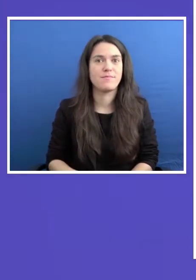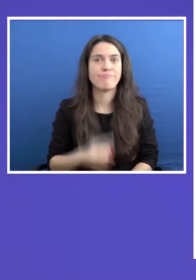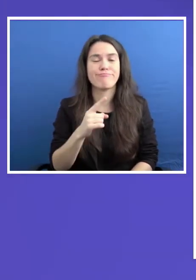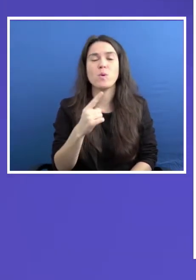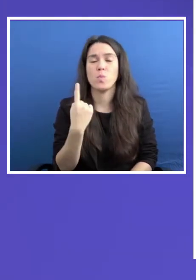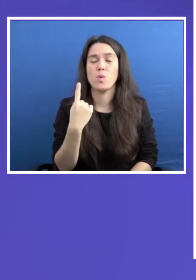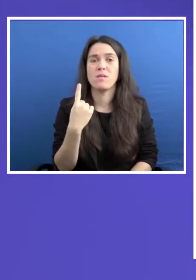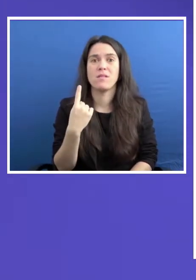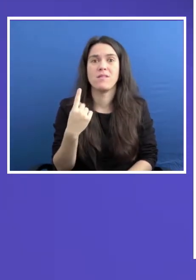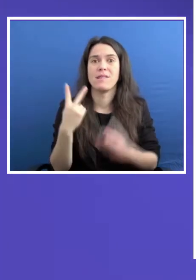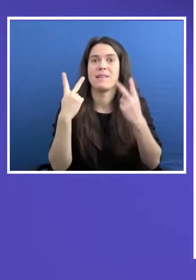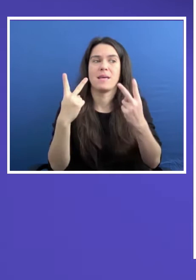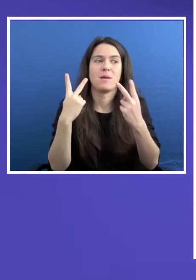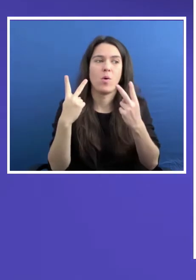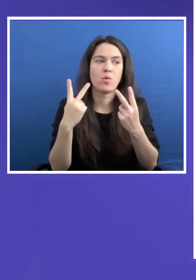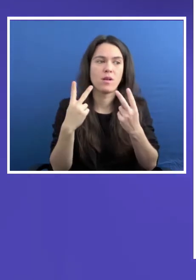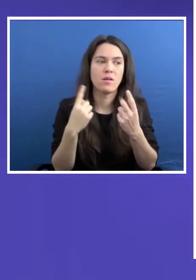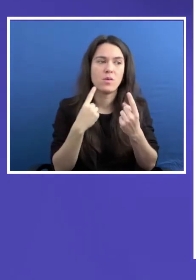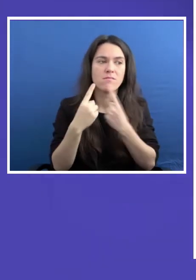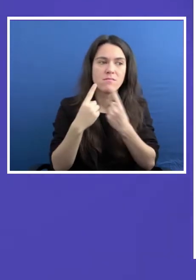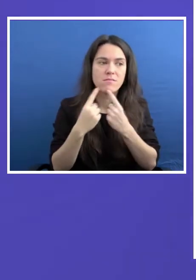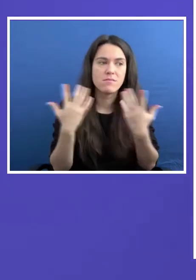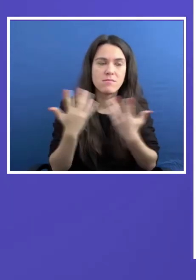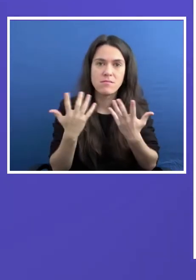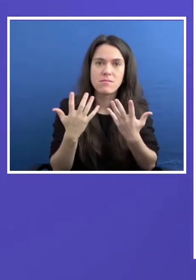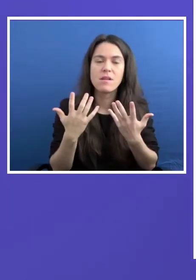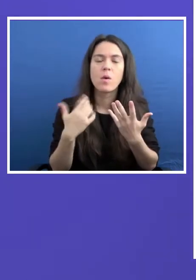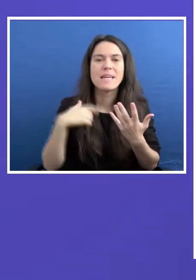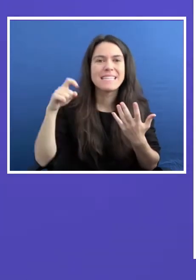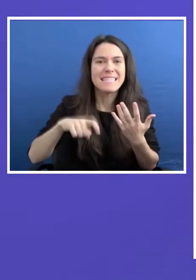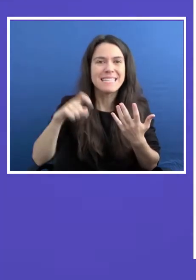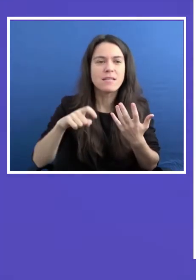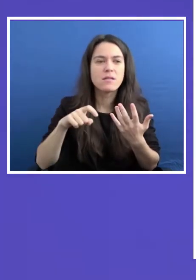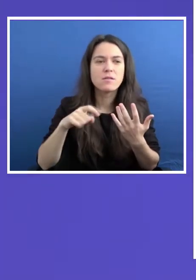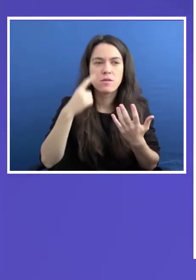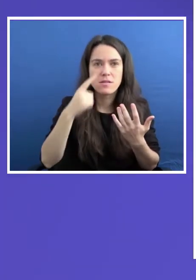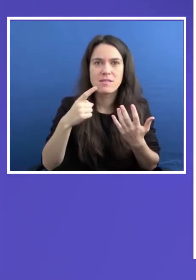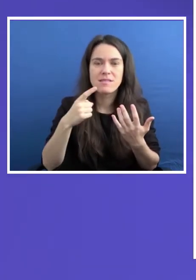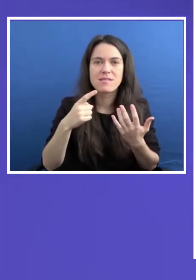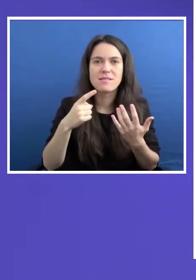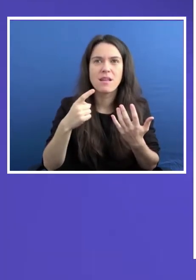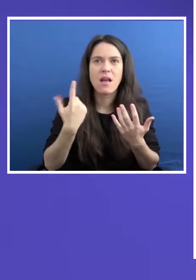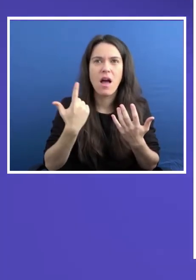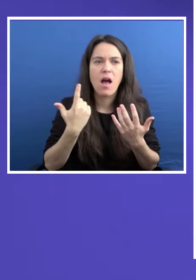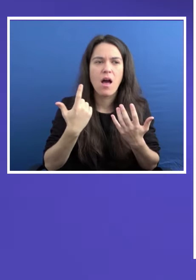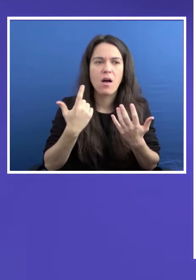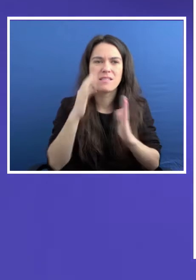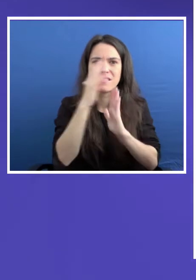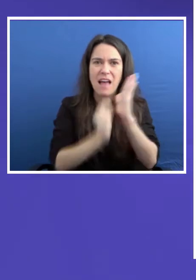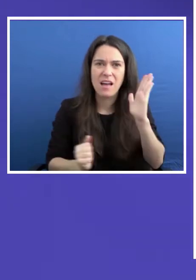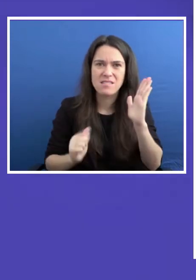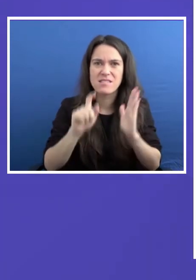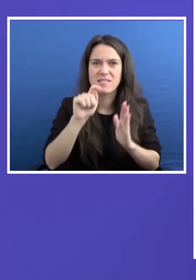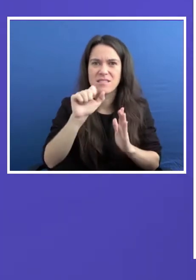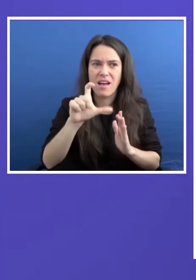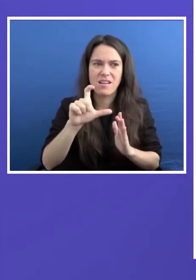speak about is the need to find a text that would criminalize all types and all forms of